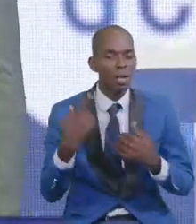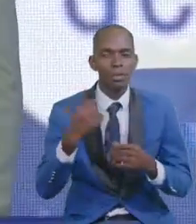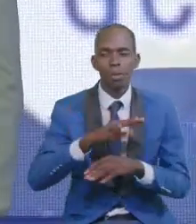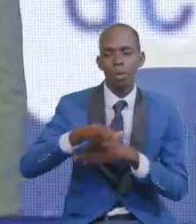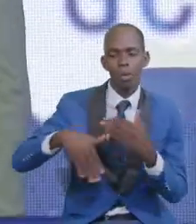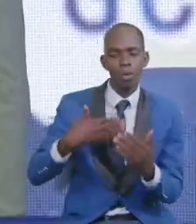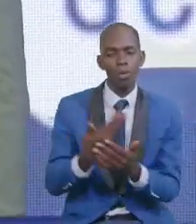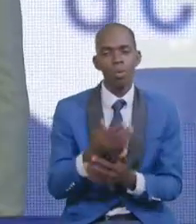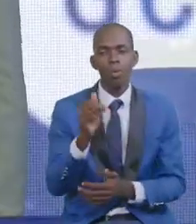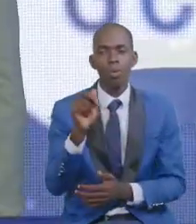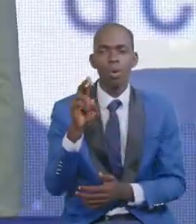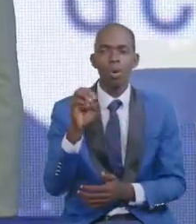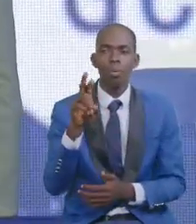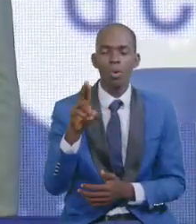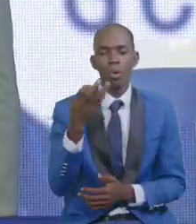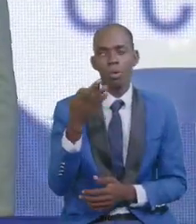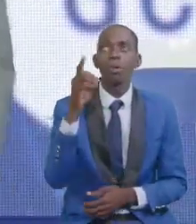God.